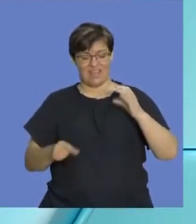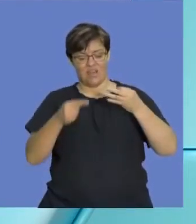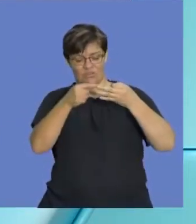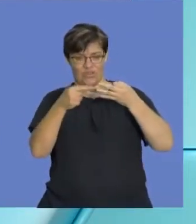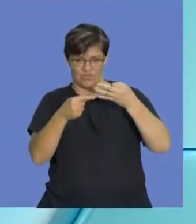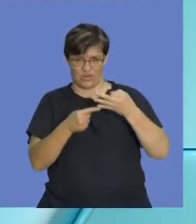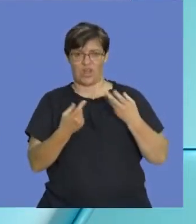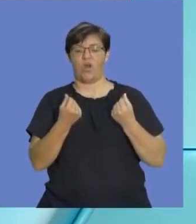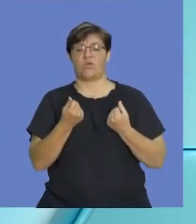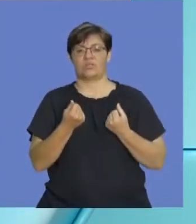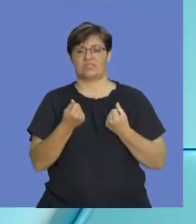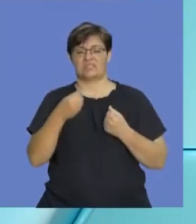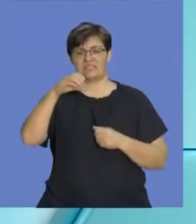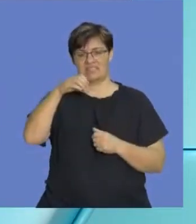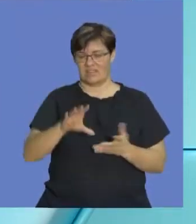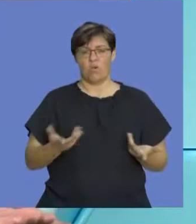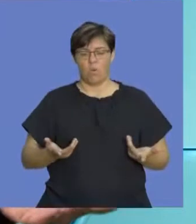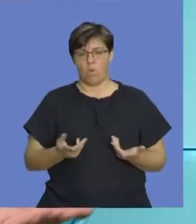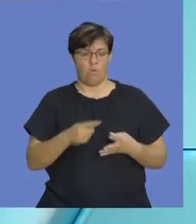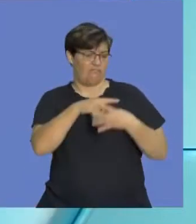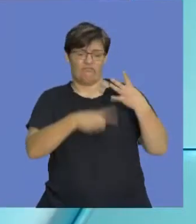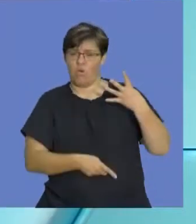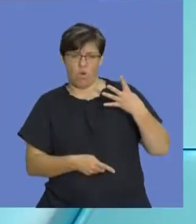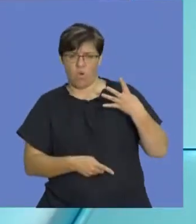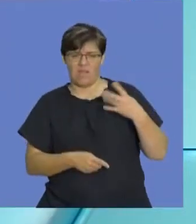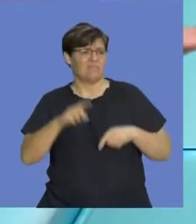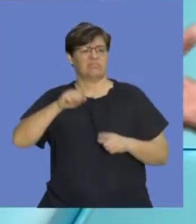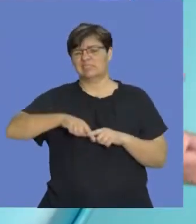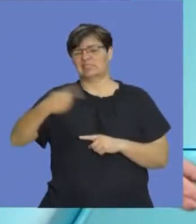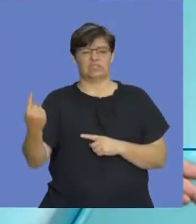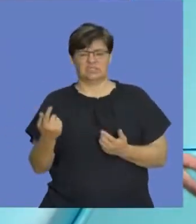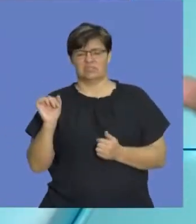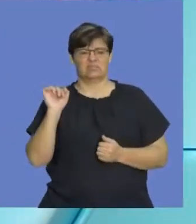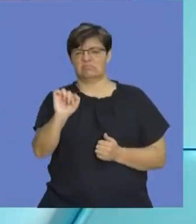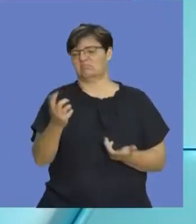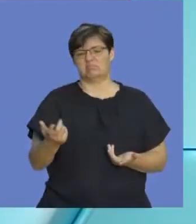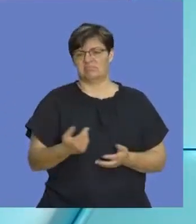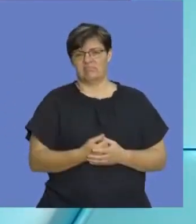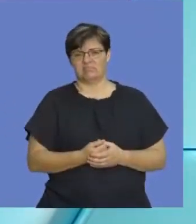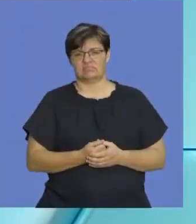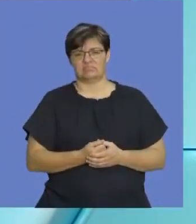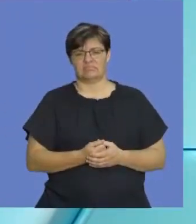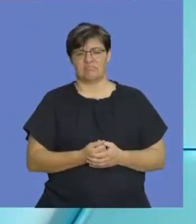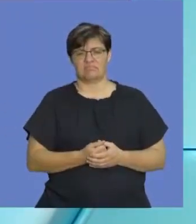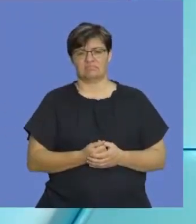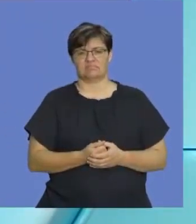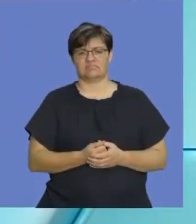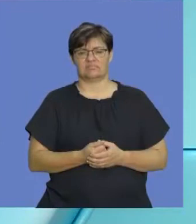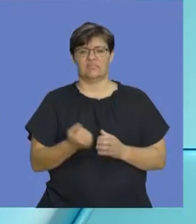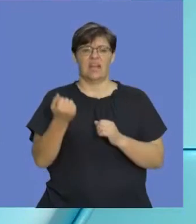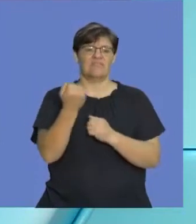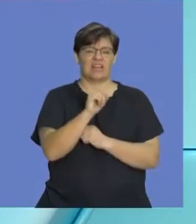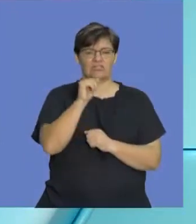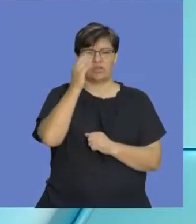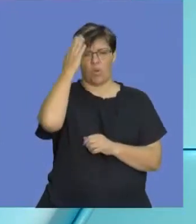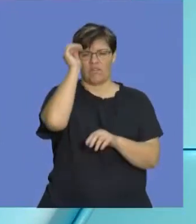cost components, or the 4 if you had a different one for your, say you had factory overheads, you had